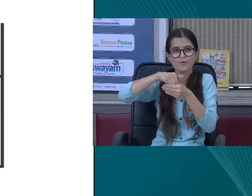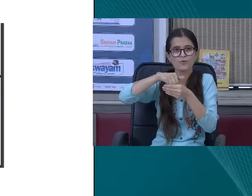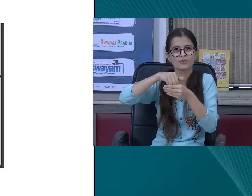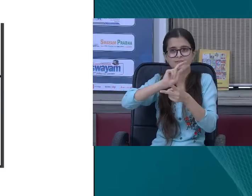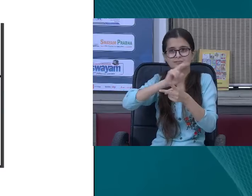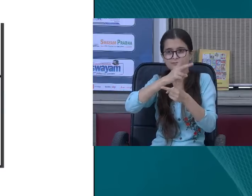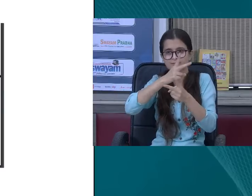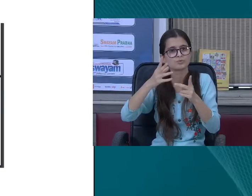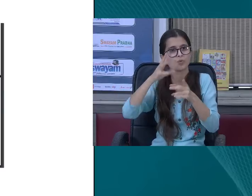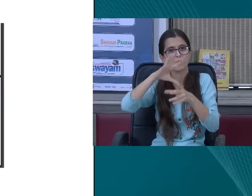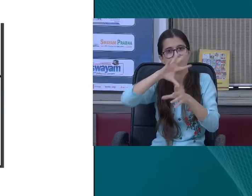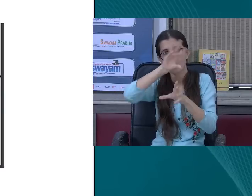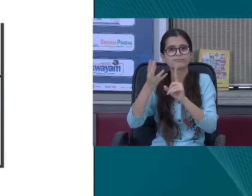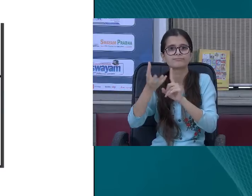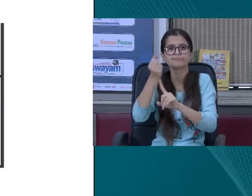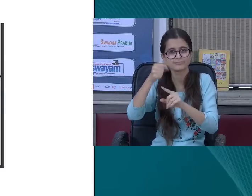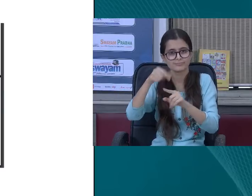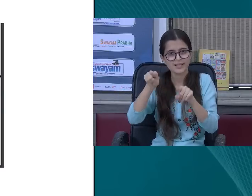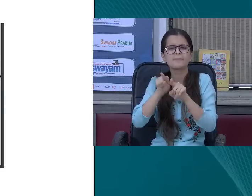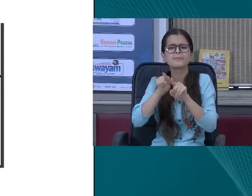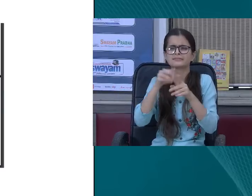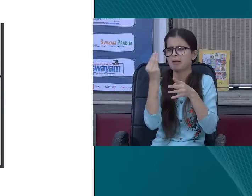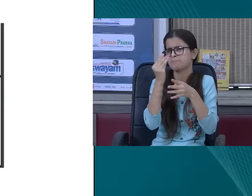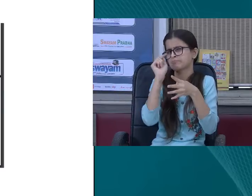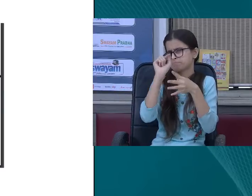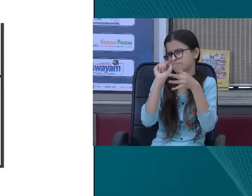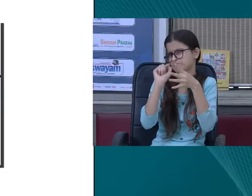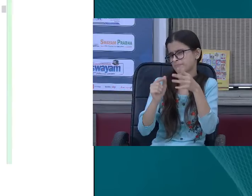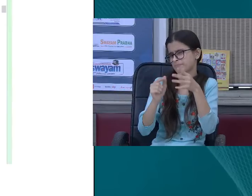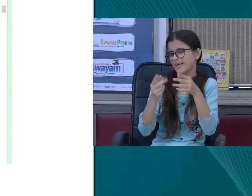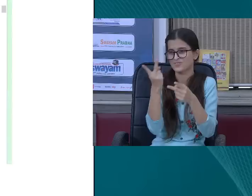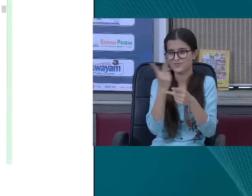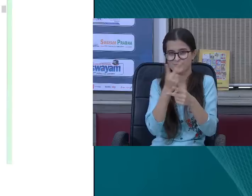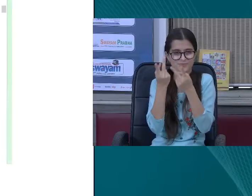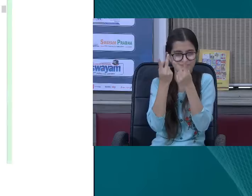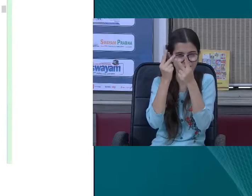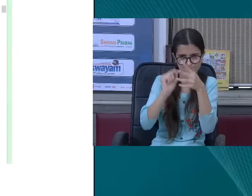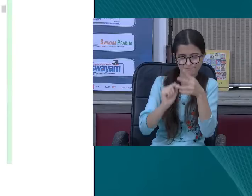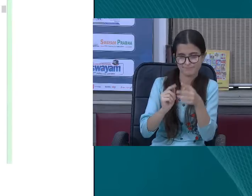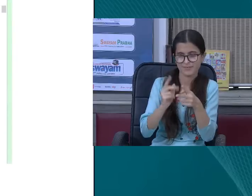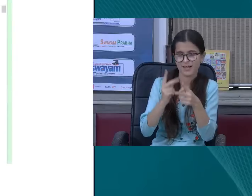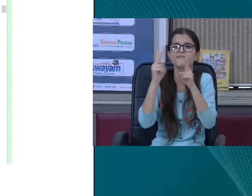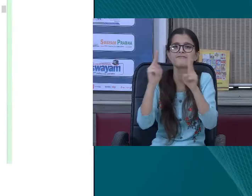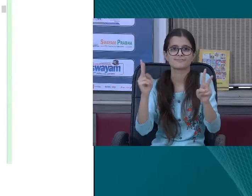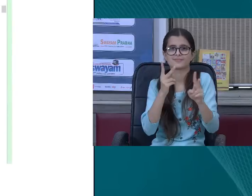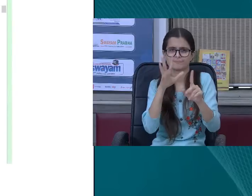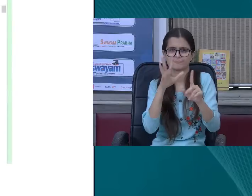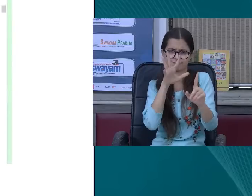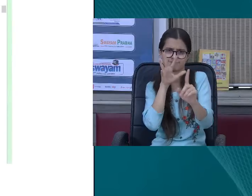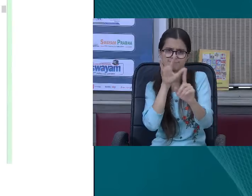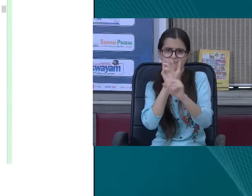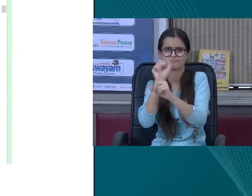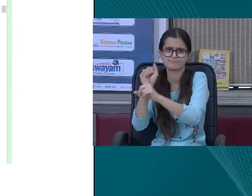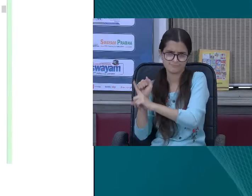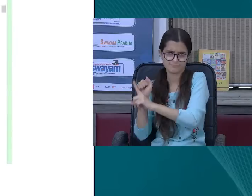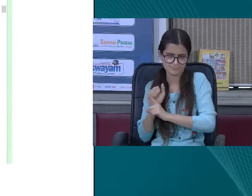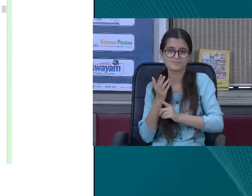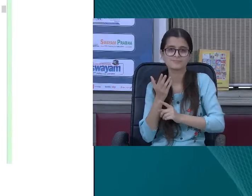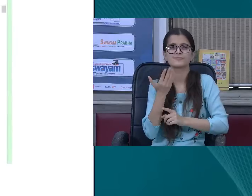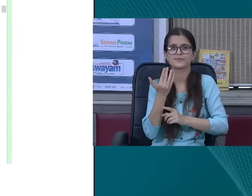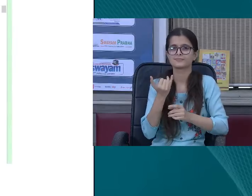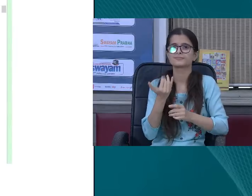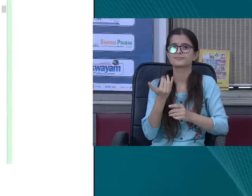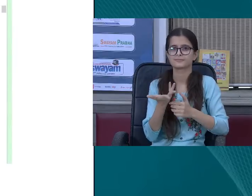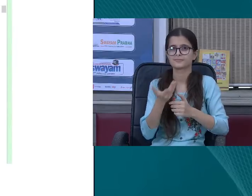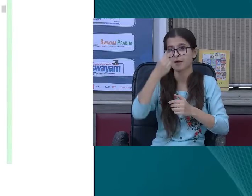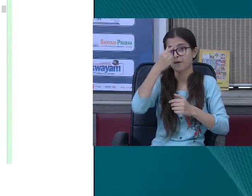there whenever it is required. So these are some of the differences that we can notice, depending upon that if they have any